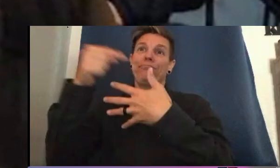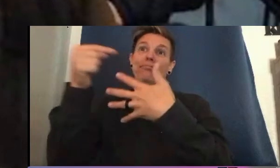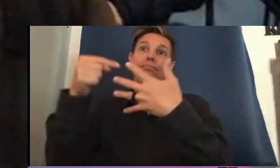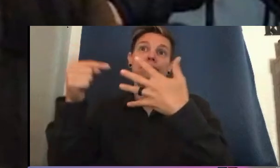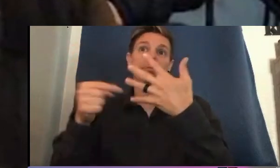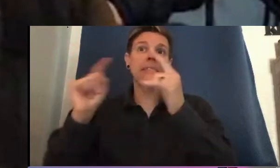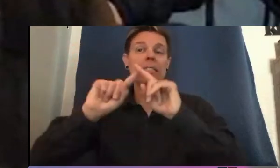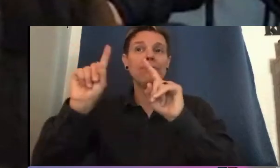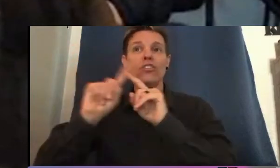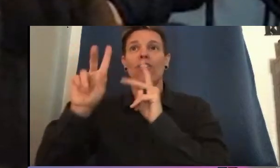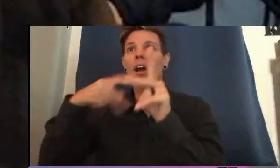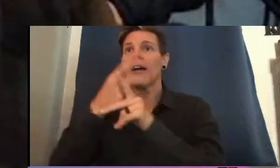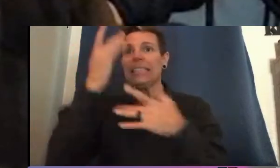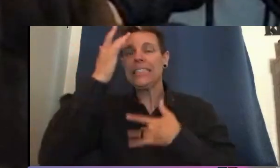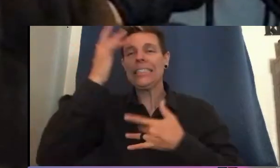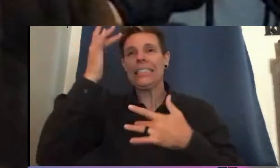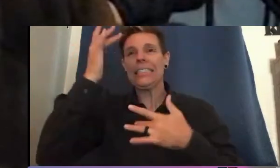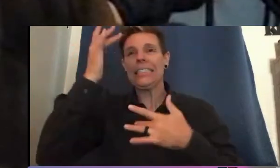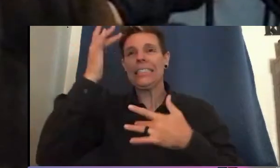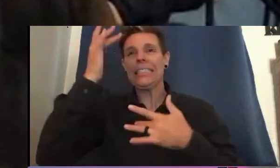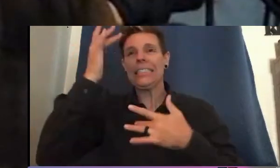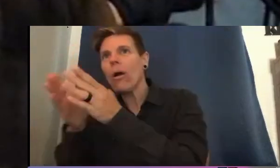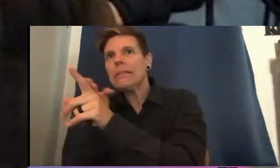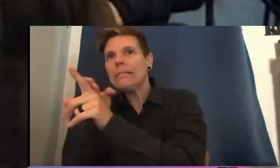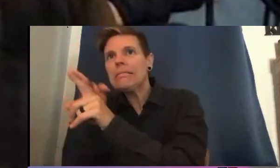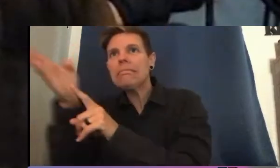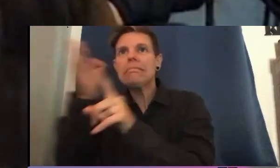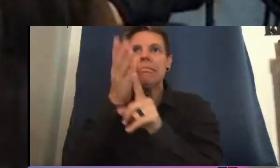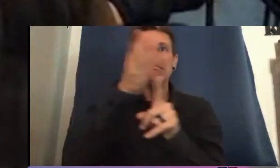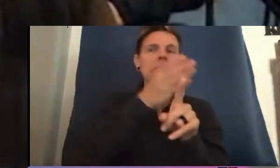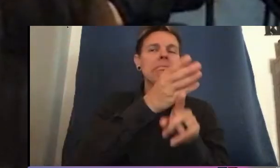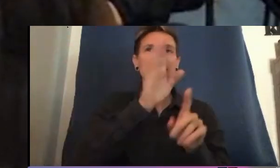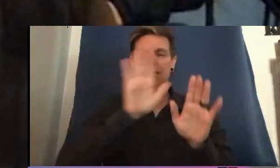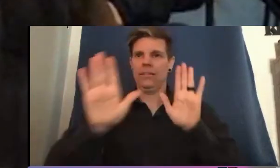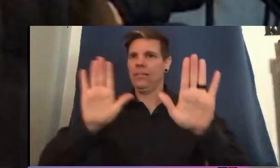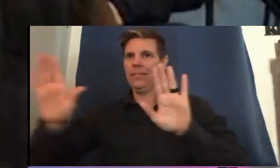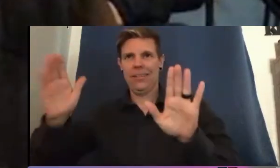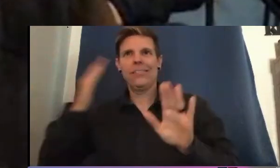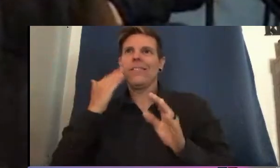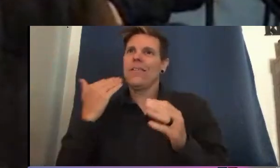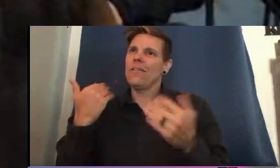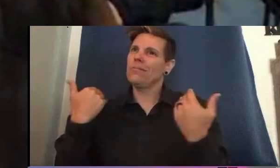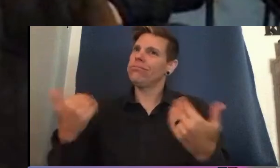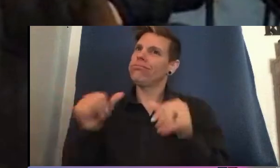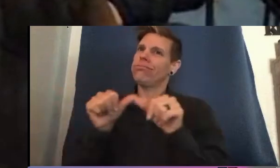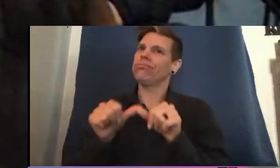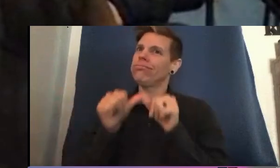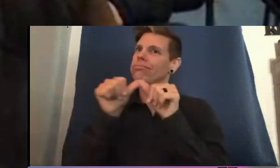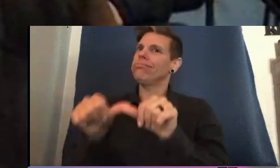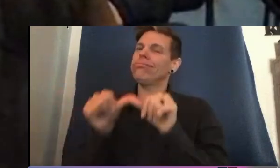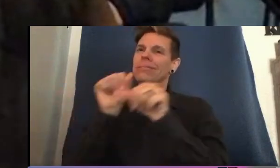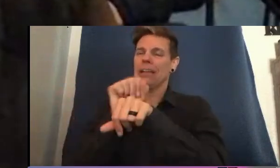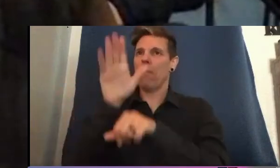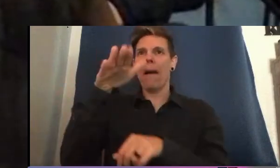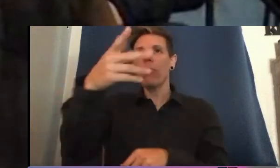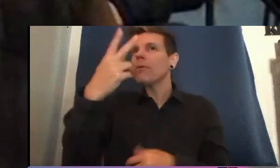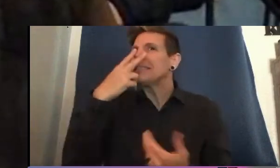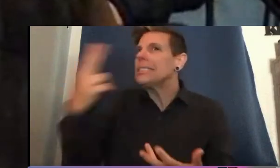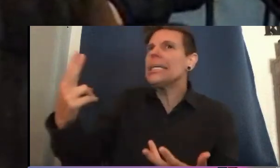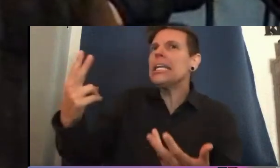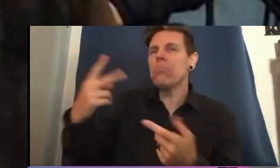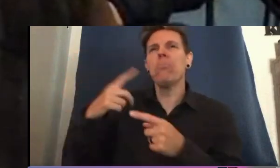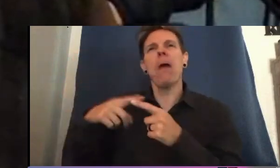on. So I do want you to know that they are working tirelessly, although you don't see them. They are quality,